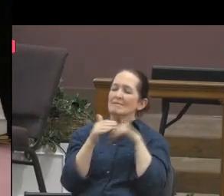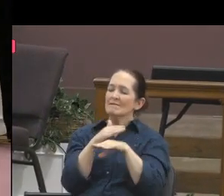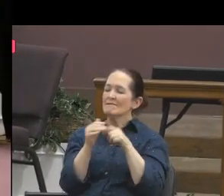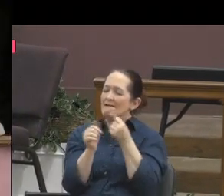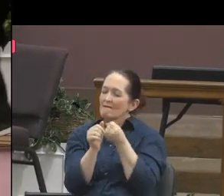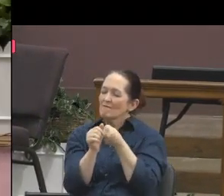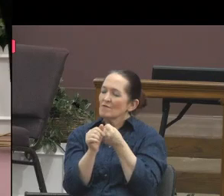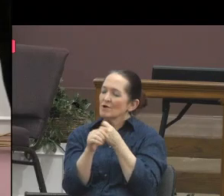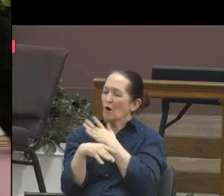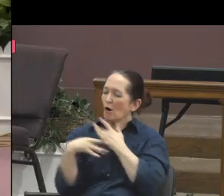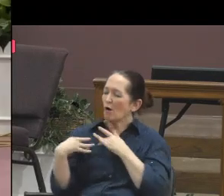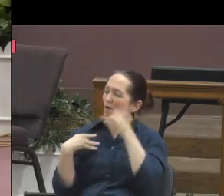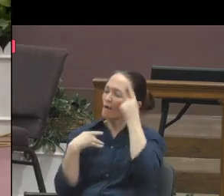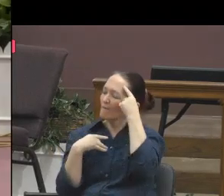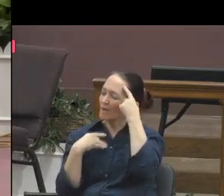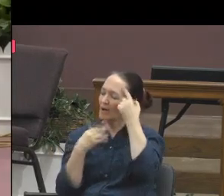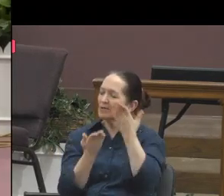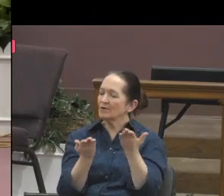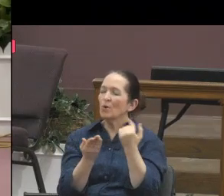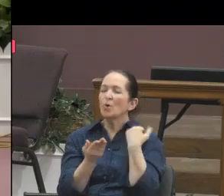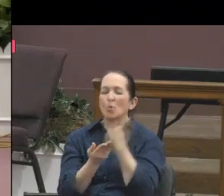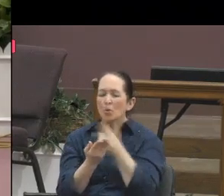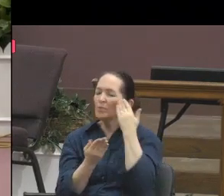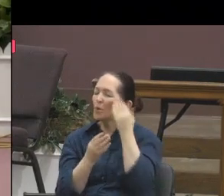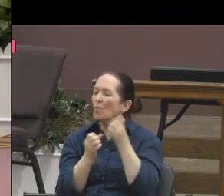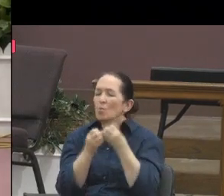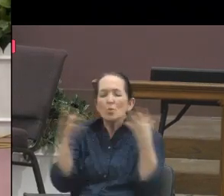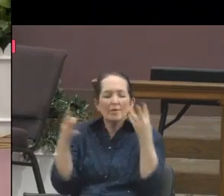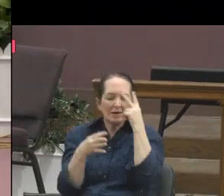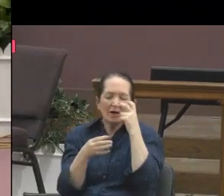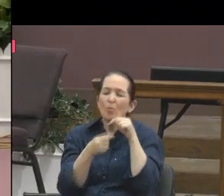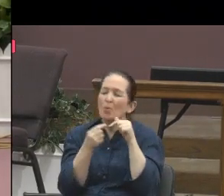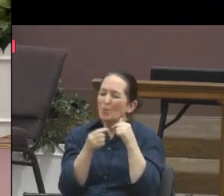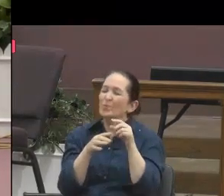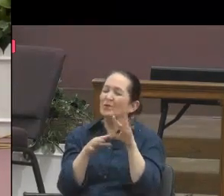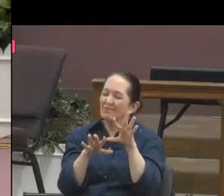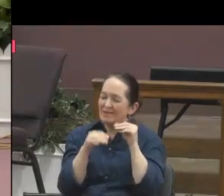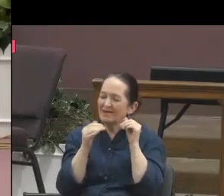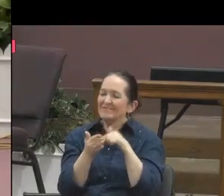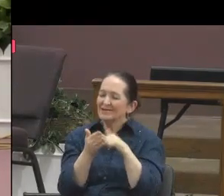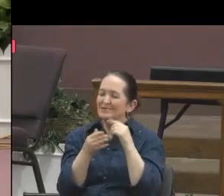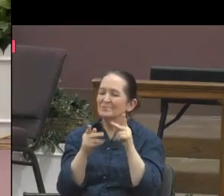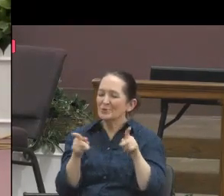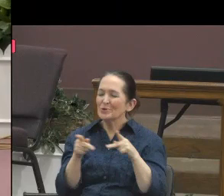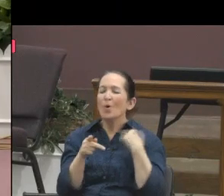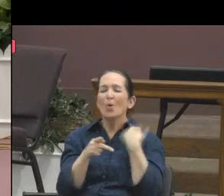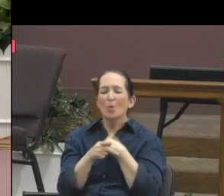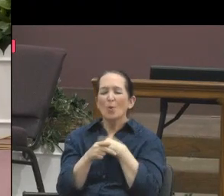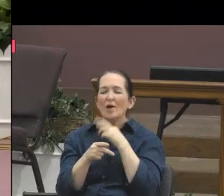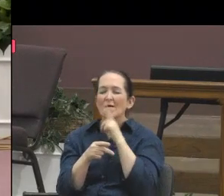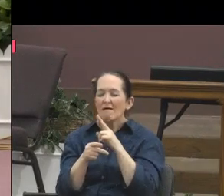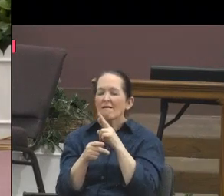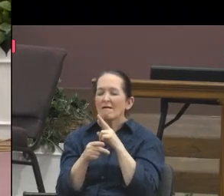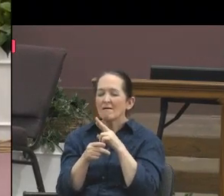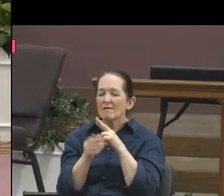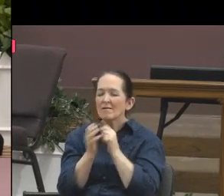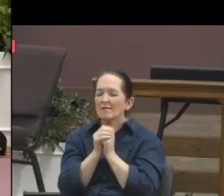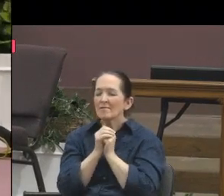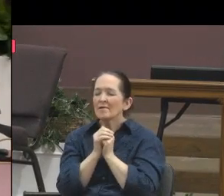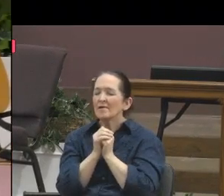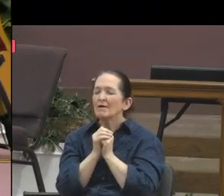mind here, that we would know without a doubt when we leave this place that we are either for or against